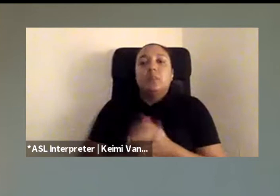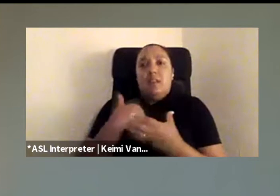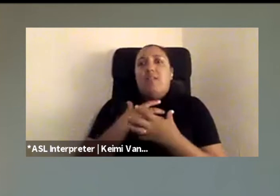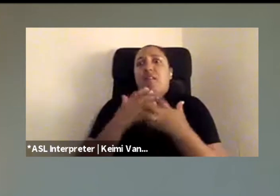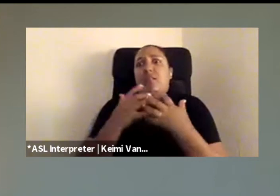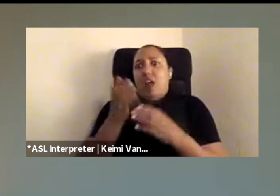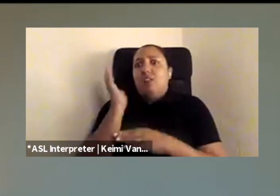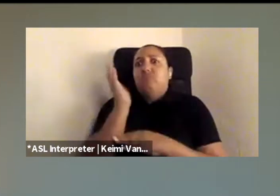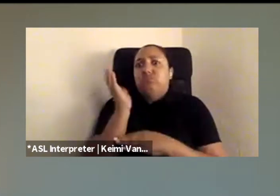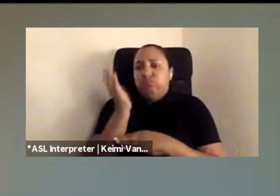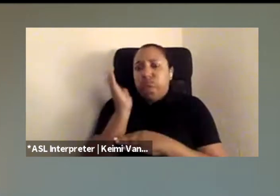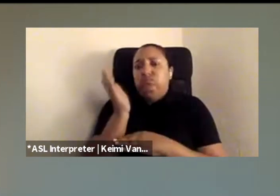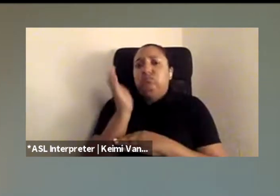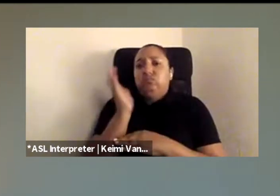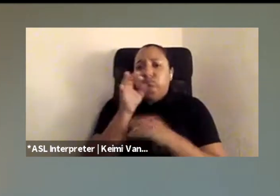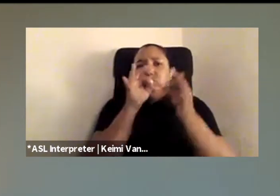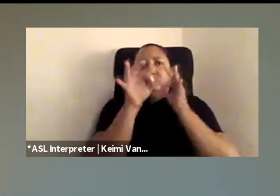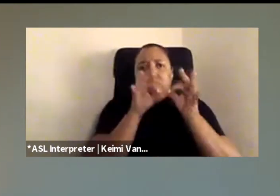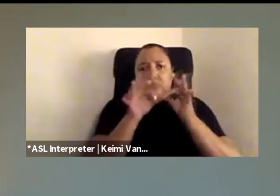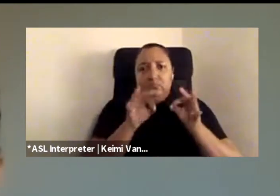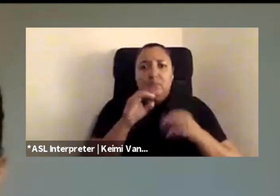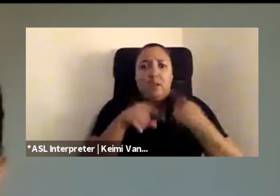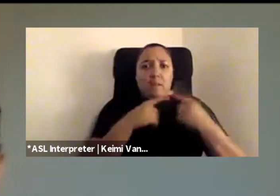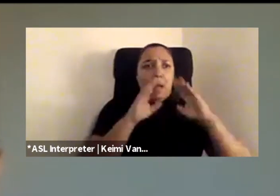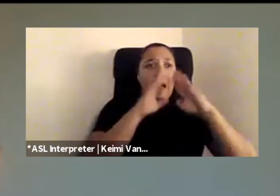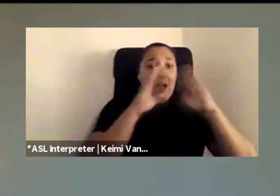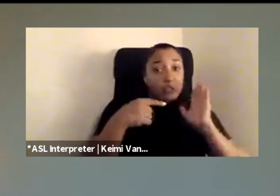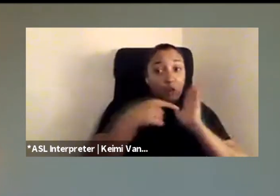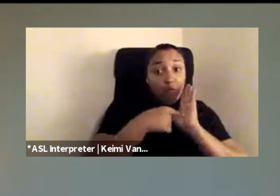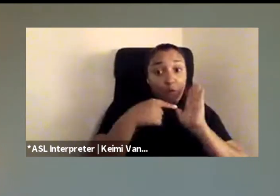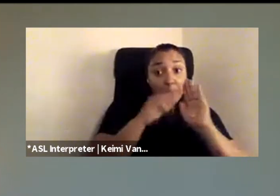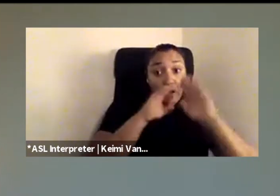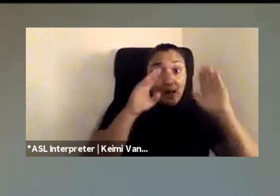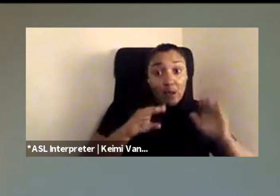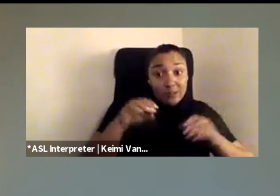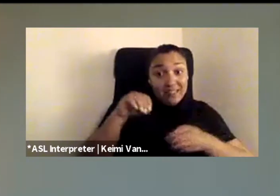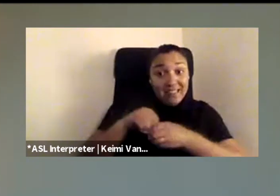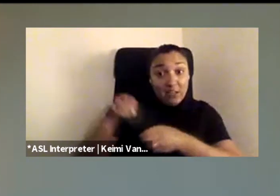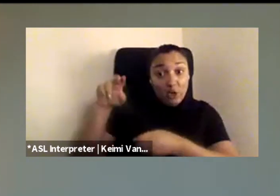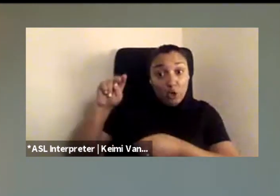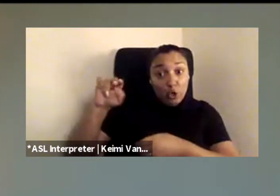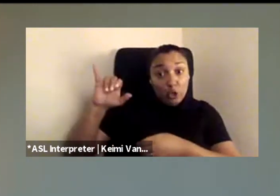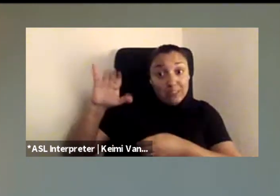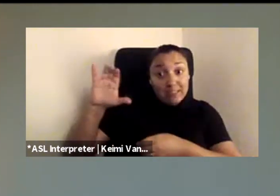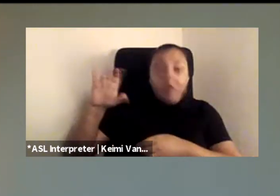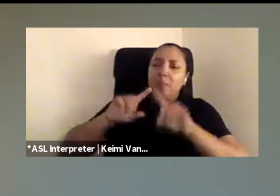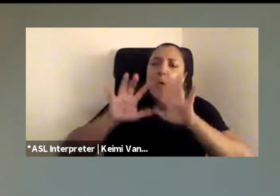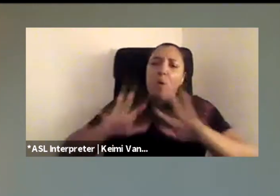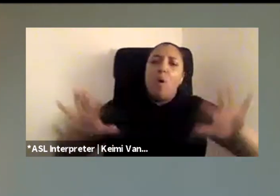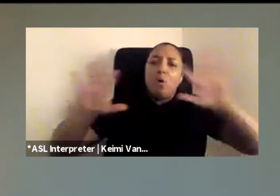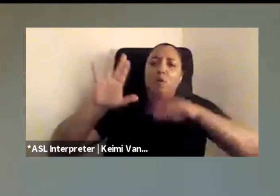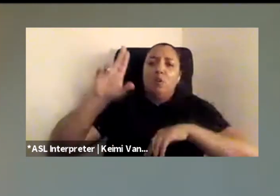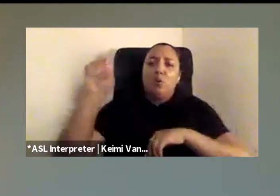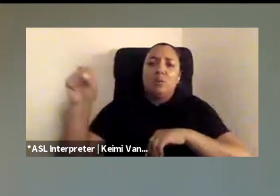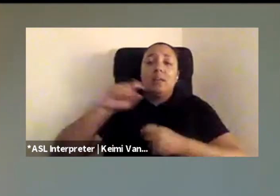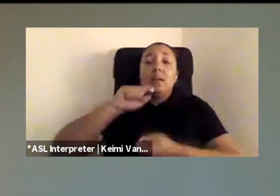help folks navigate housing, affordable housing in New York City in specific, but really all throughout the country. Specifically, if